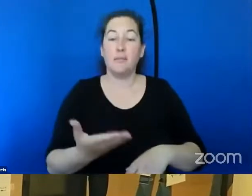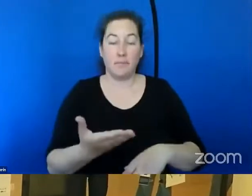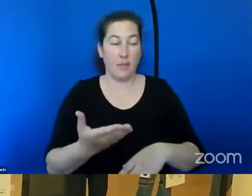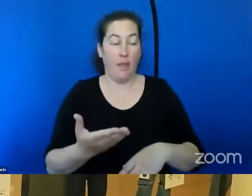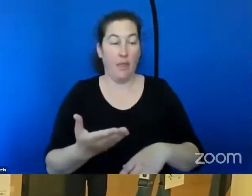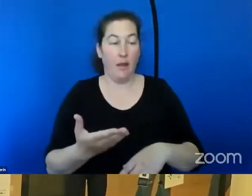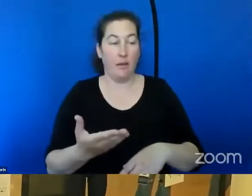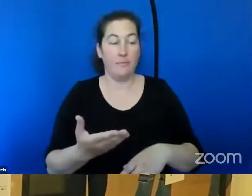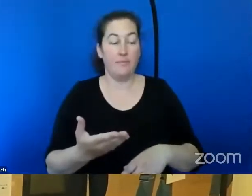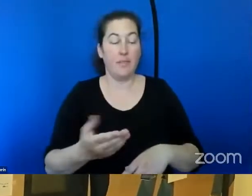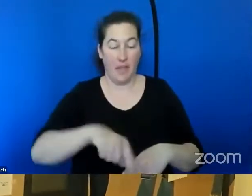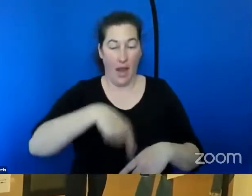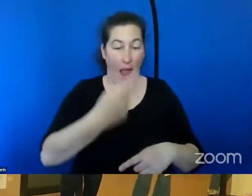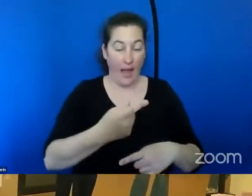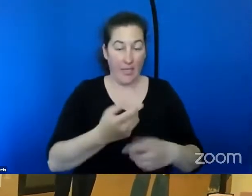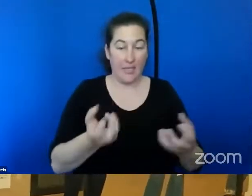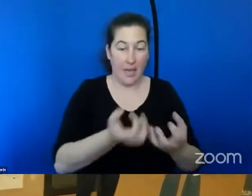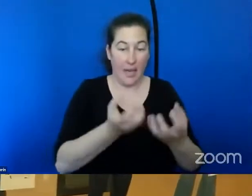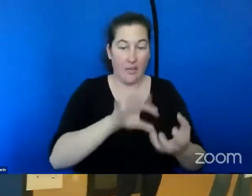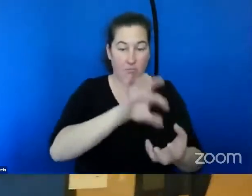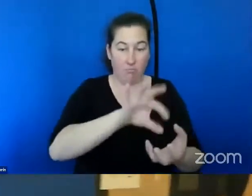Now he's going to flip the box by the look of things.